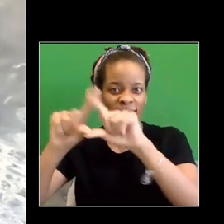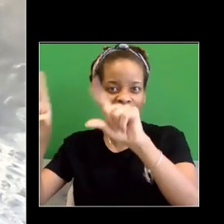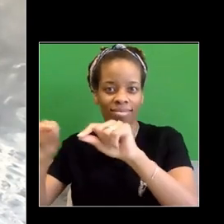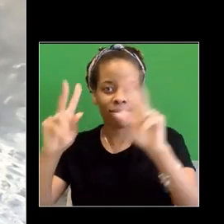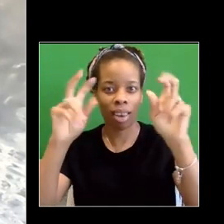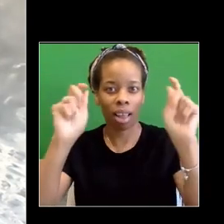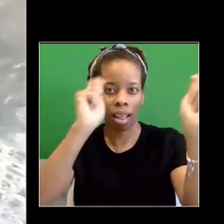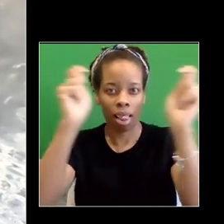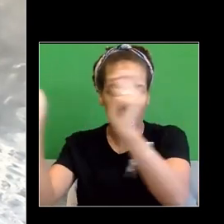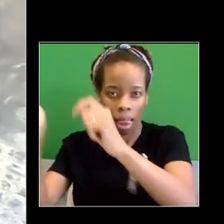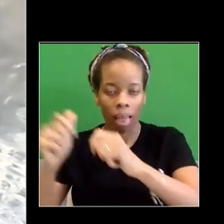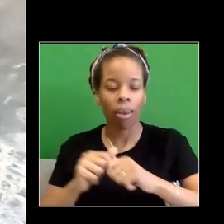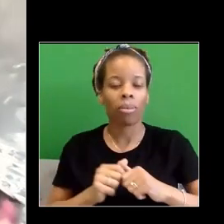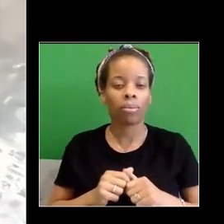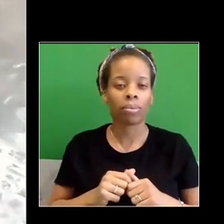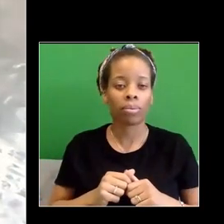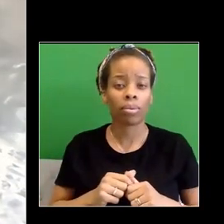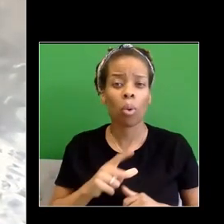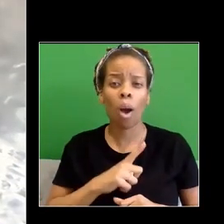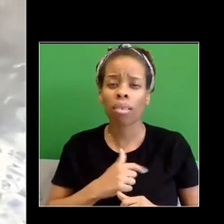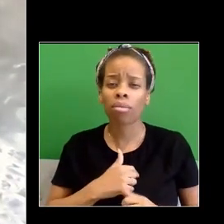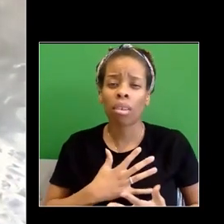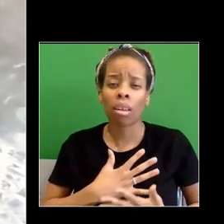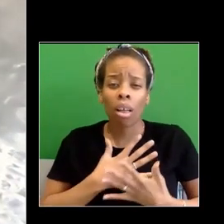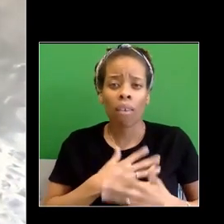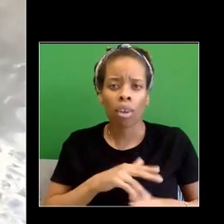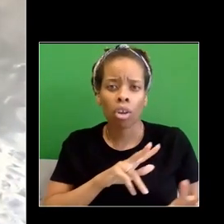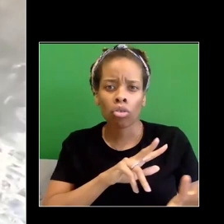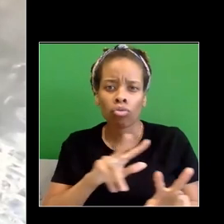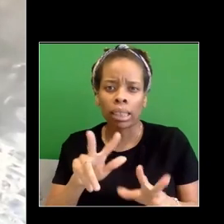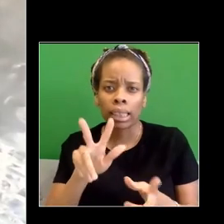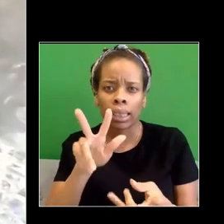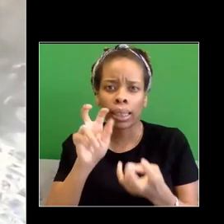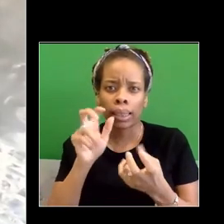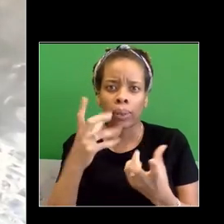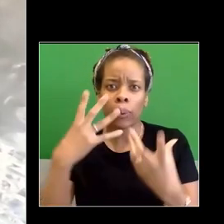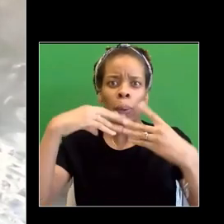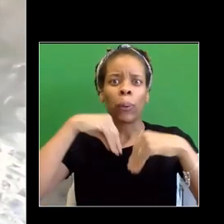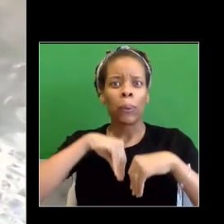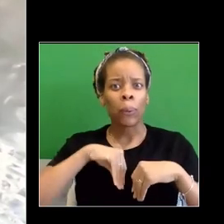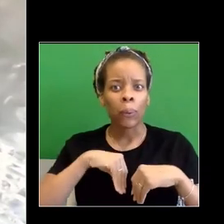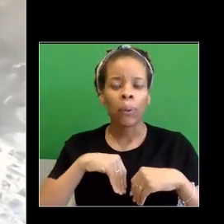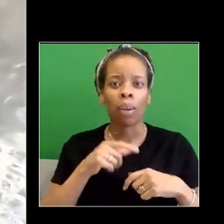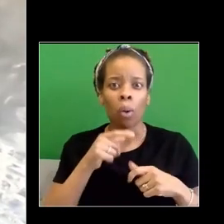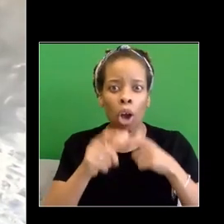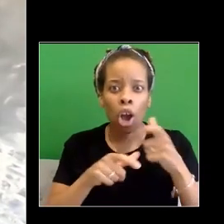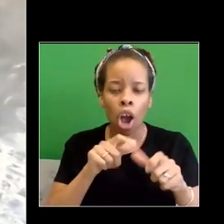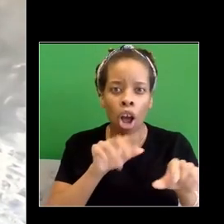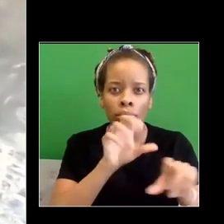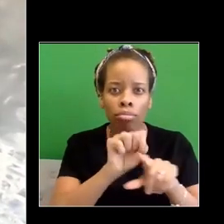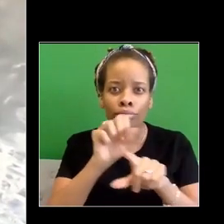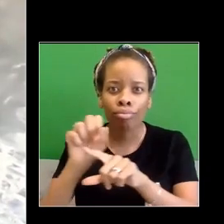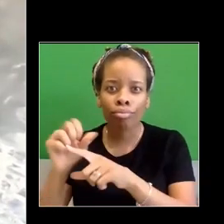feeling of reading Ooh. The painting, reading the words, reading it all as